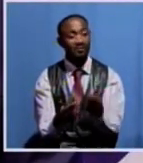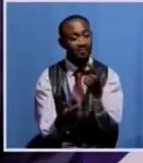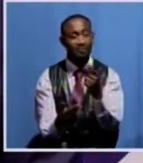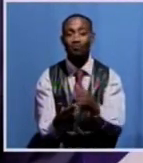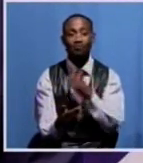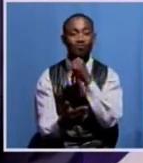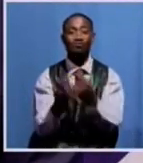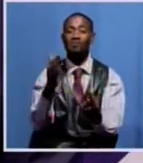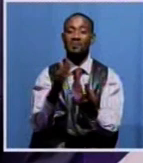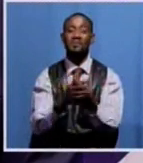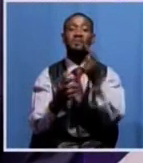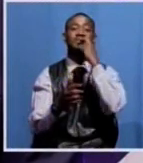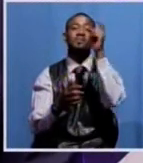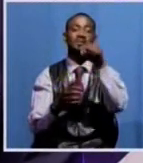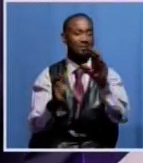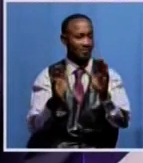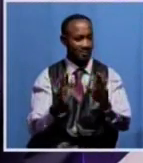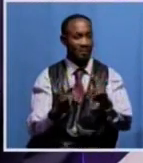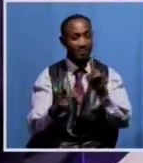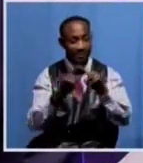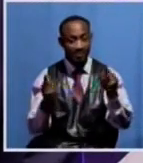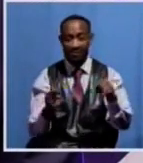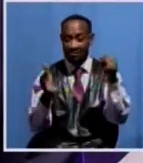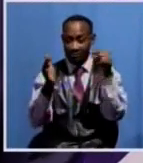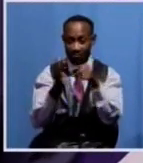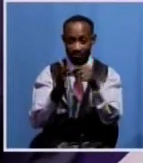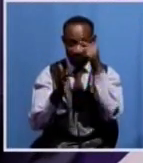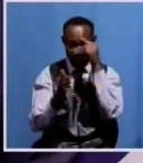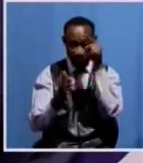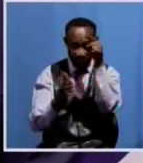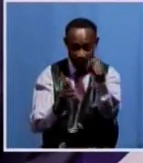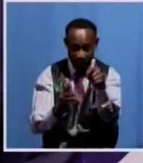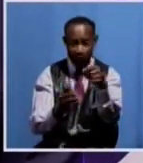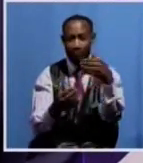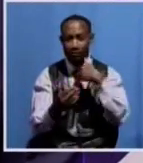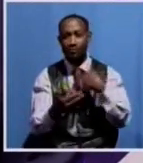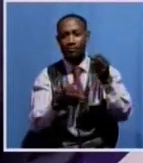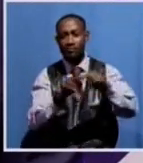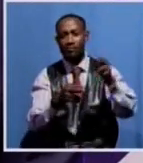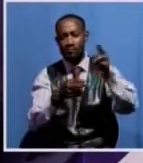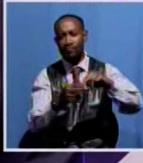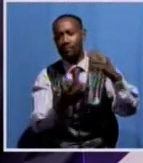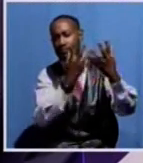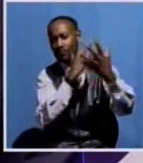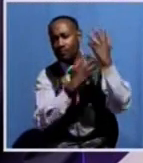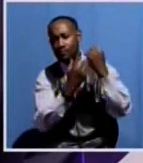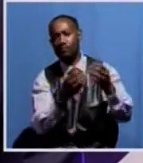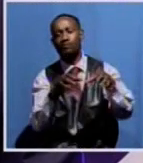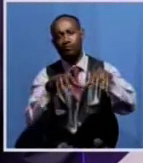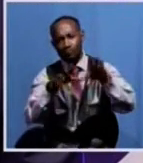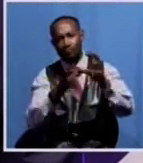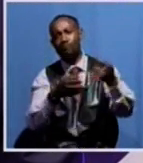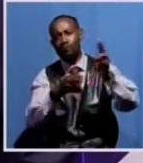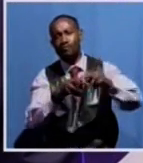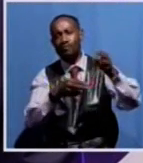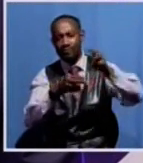stern. There's no point in you having a mountain of arrears and then continuing to obtain